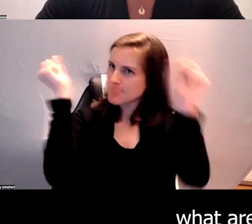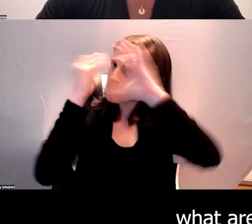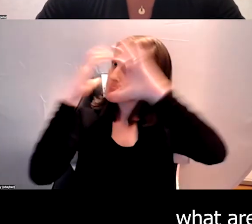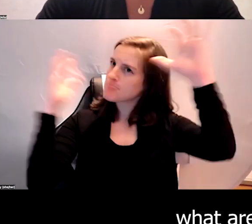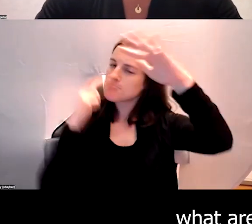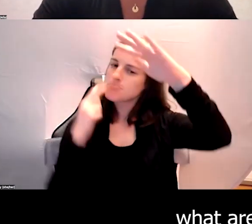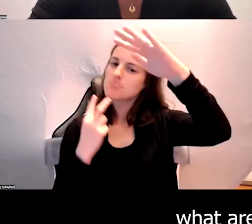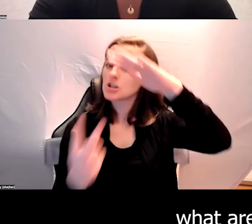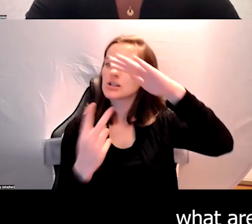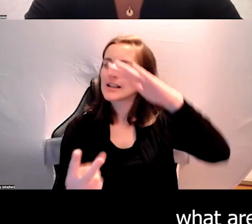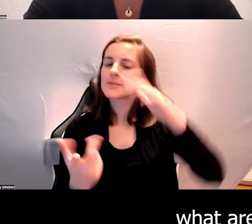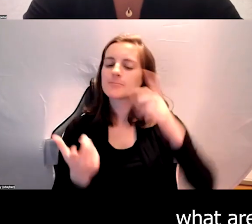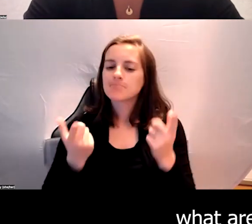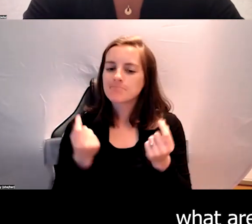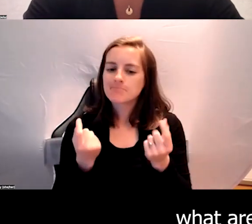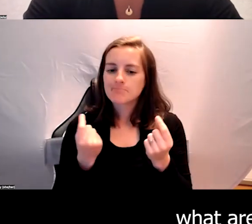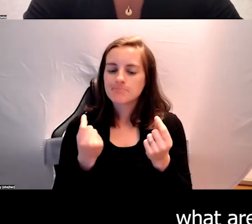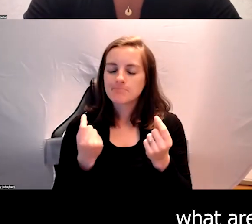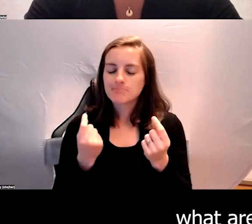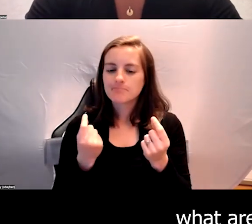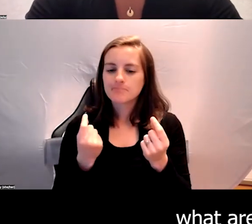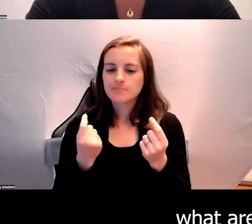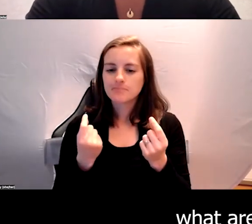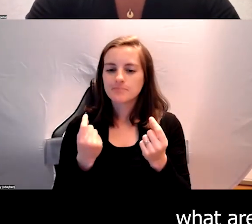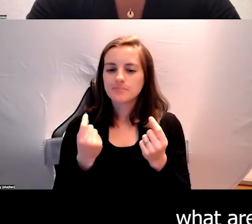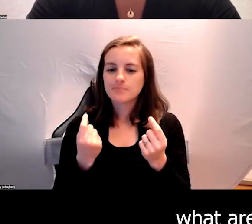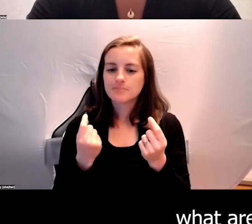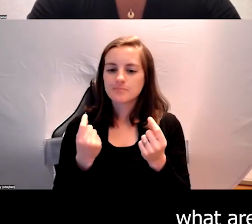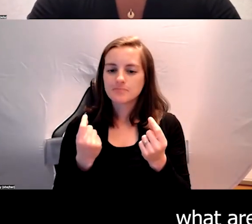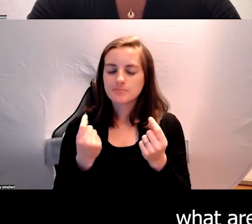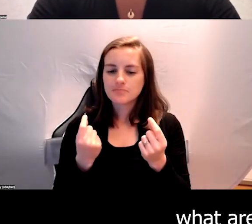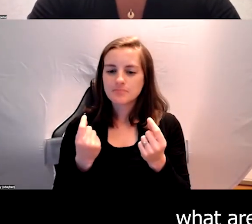signs of a